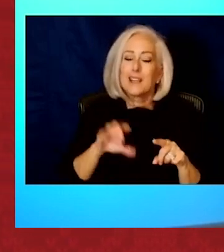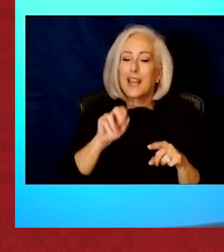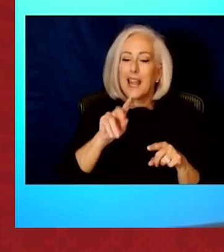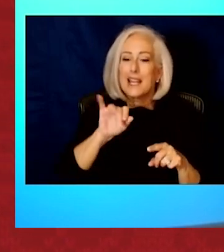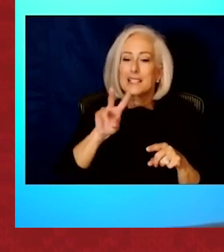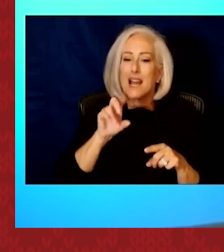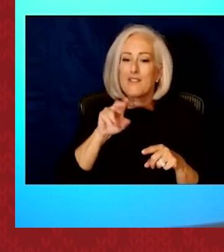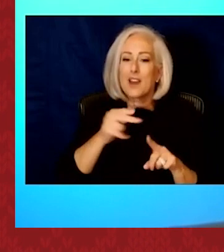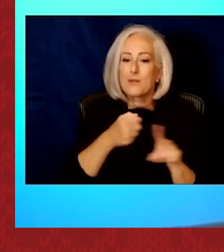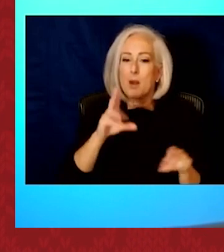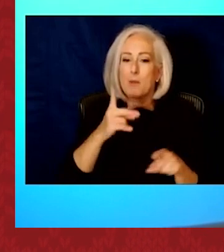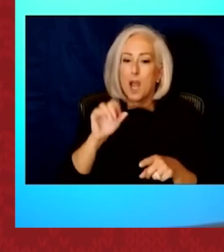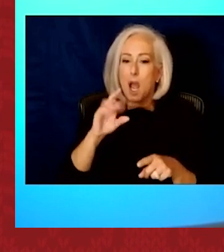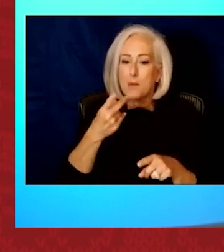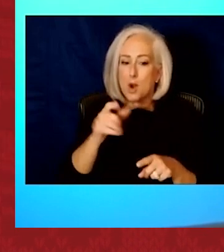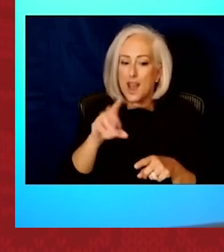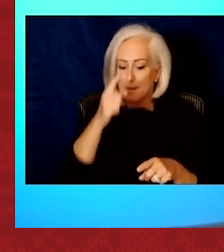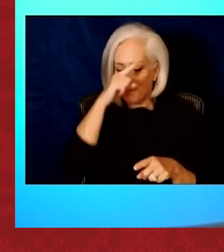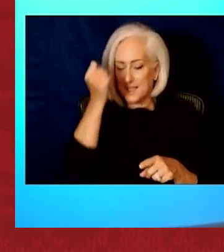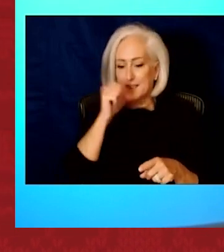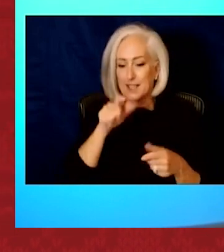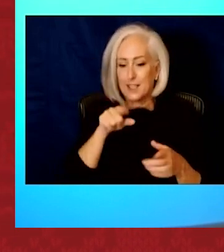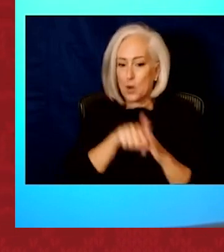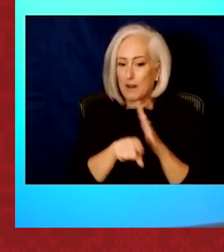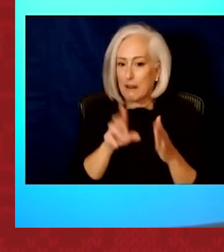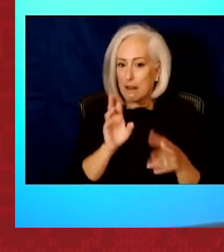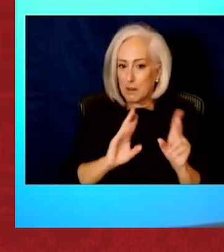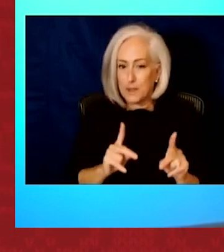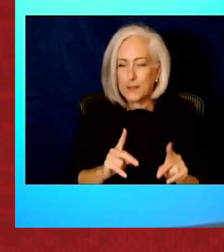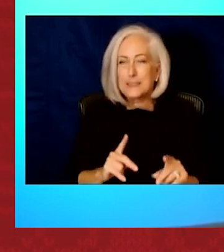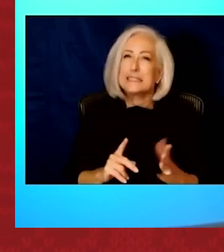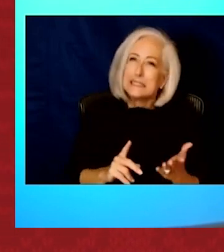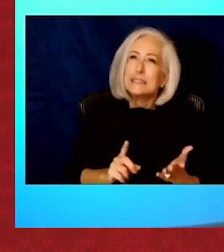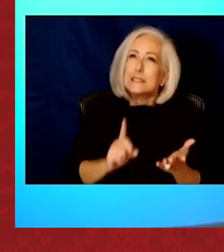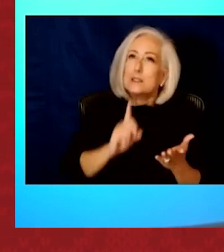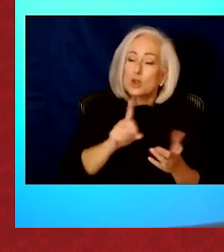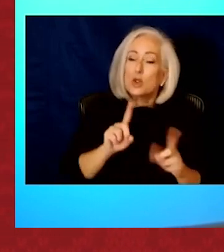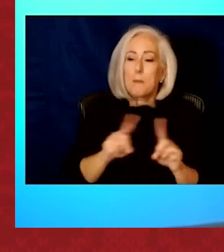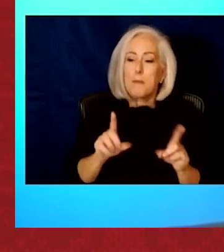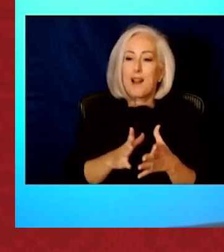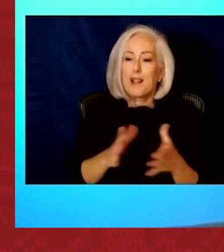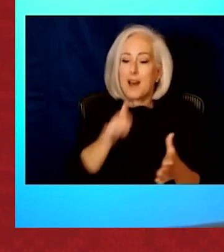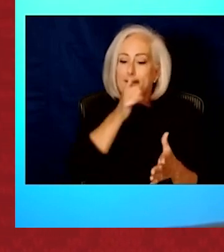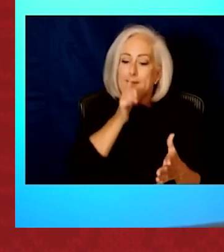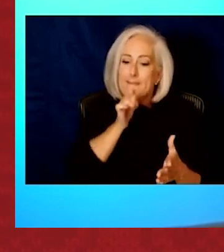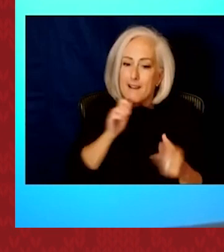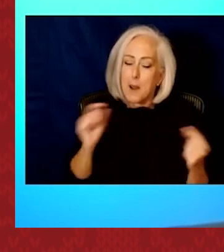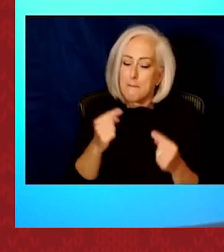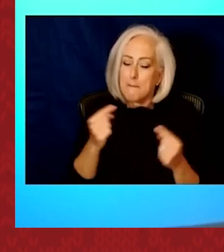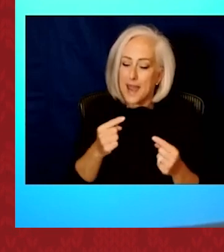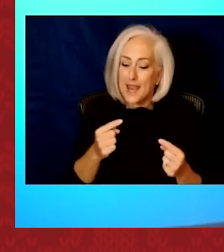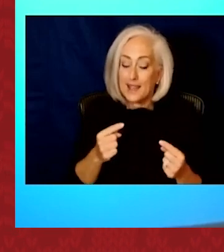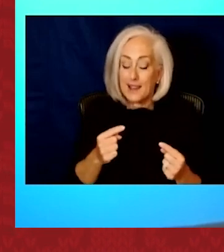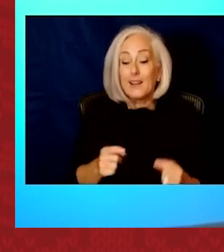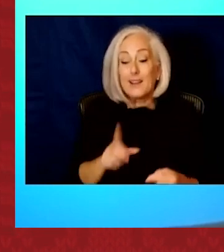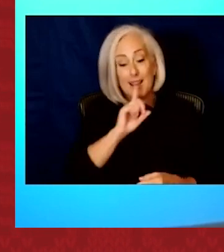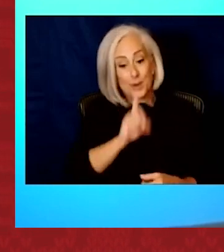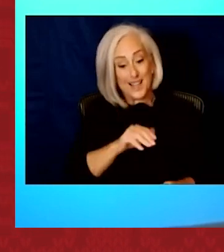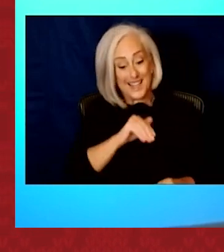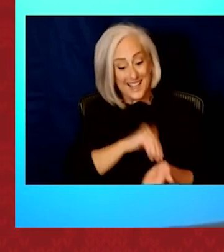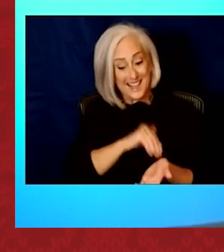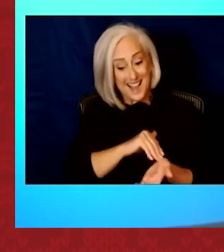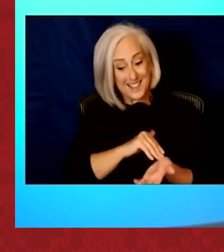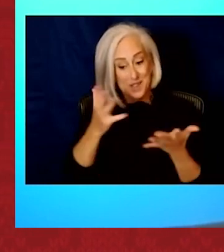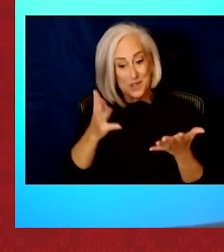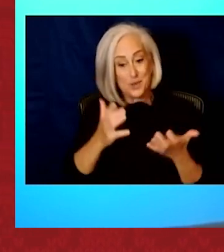But there's a lot of suffering and pain involved in it, and we do. I think as healthcare professionals, we like to relieve pain and suffering, and that's what you're